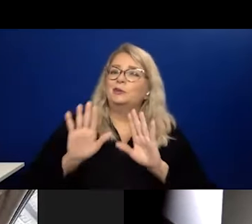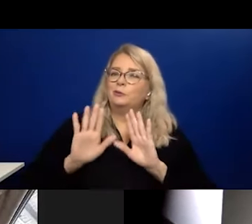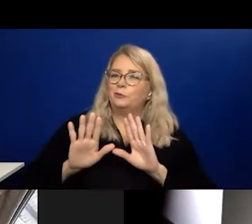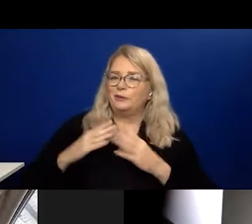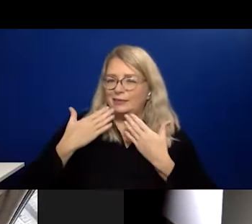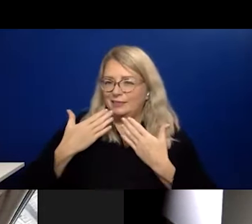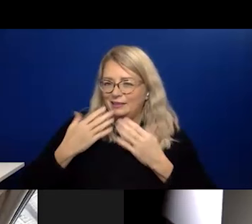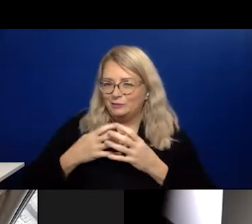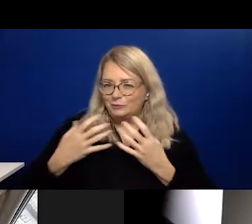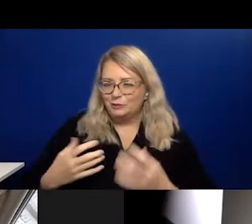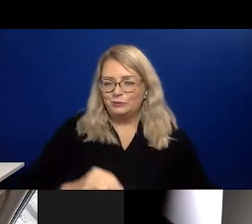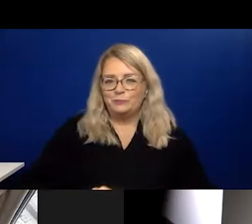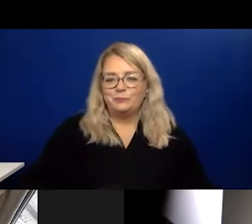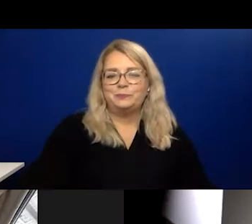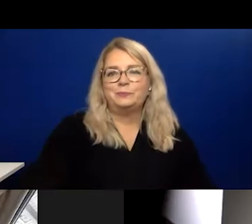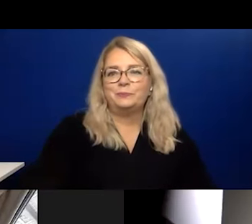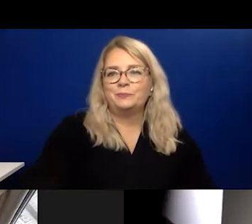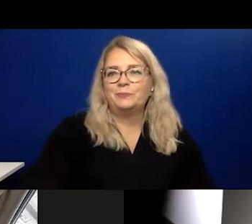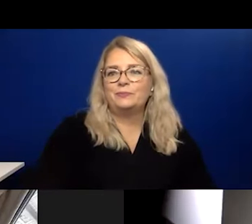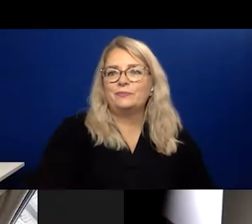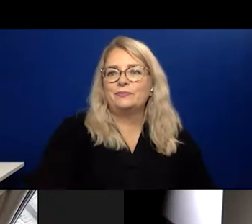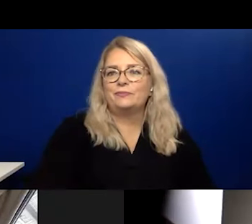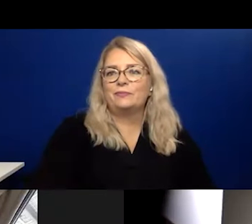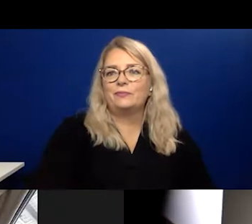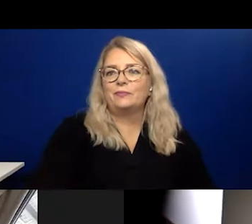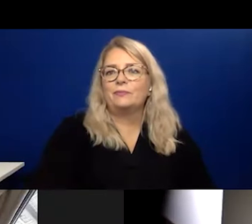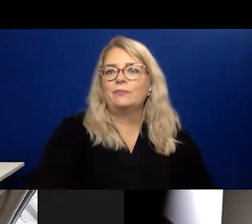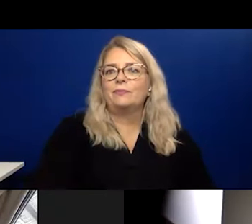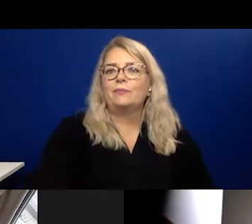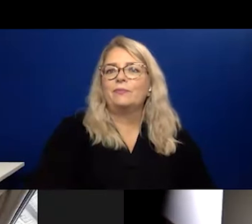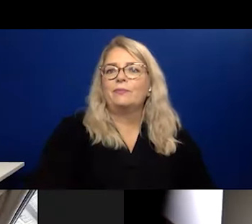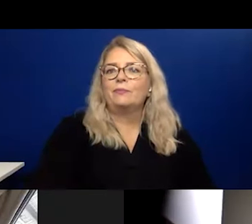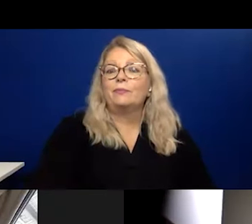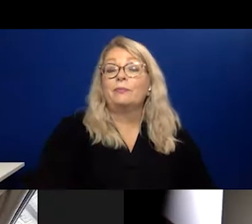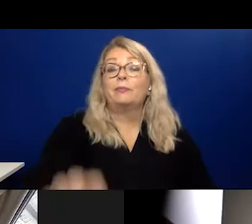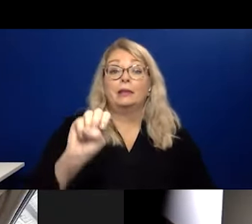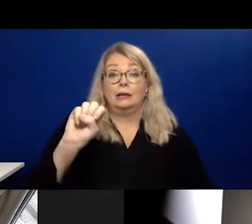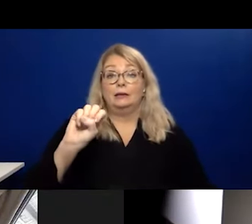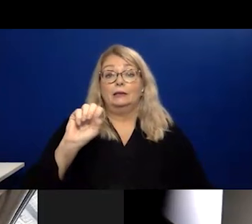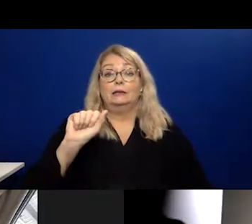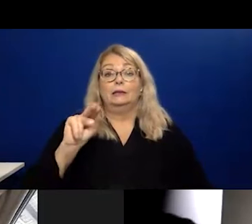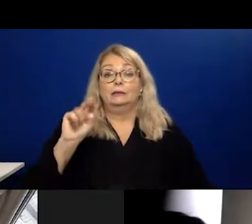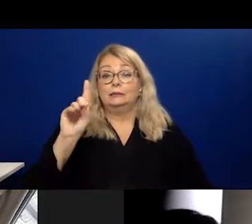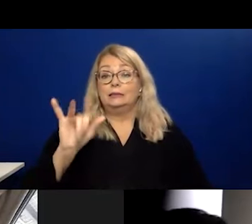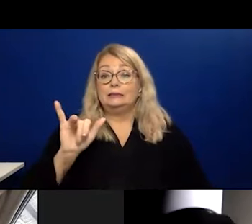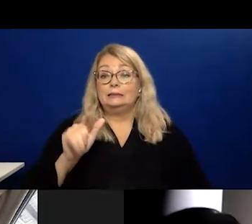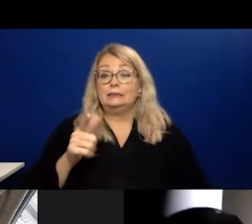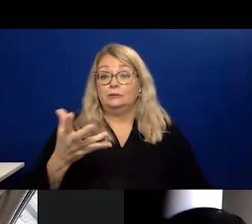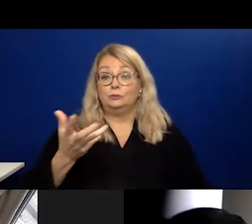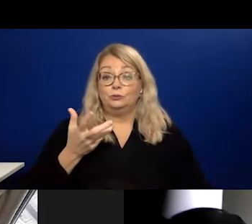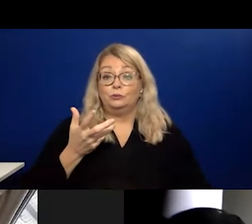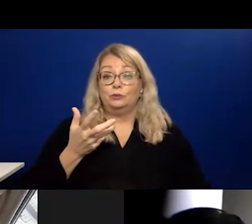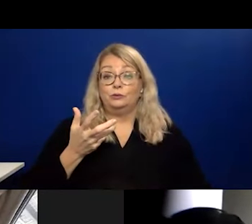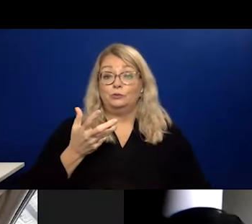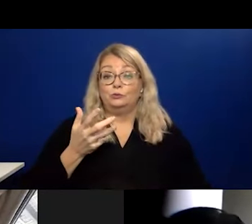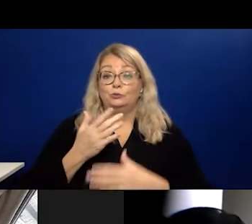Todd. Should I just call on people? Because let's see, Sandy, would you like to